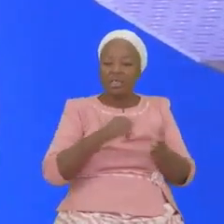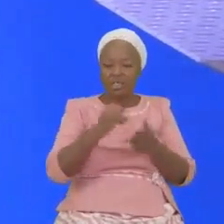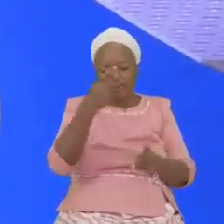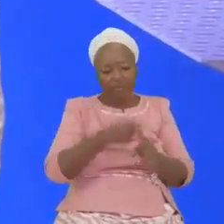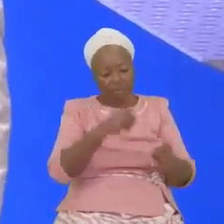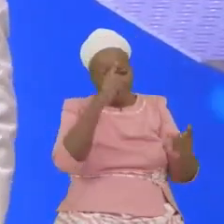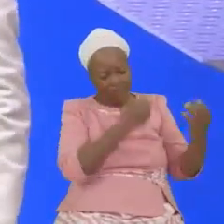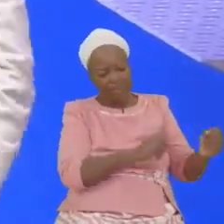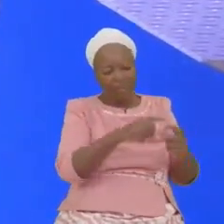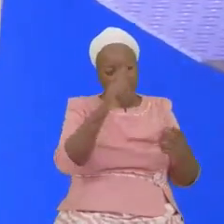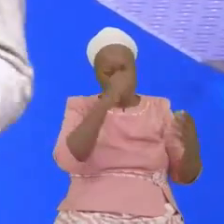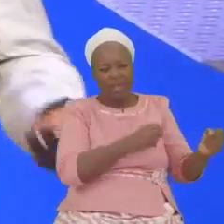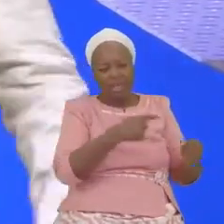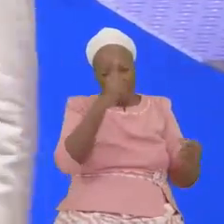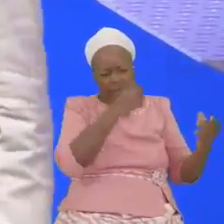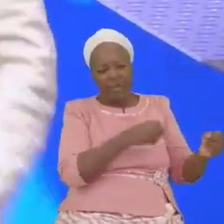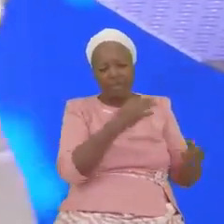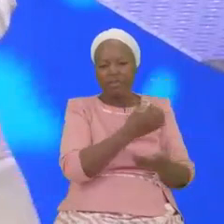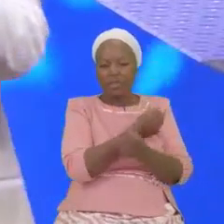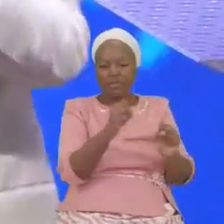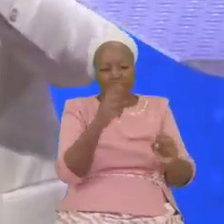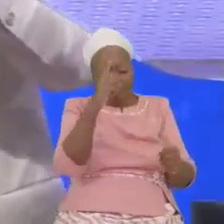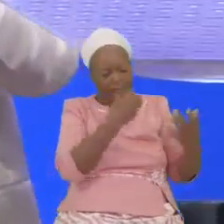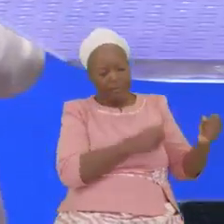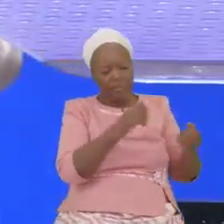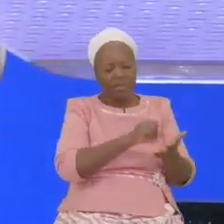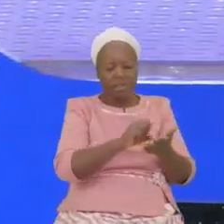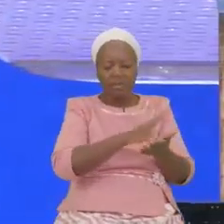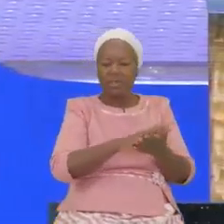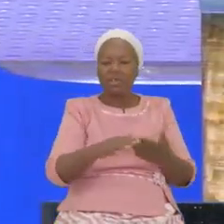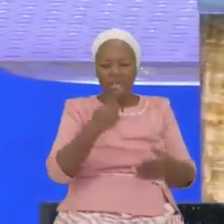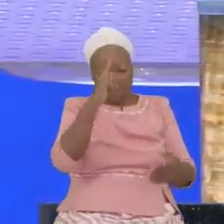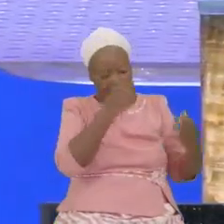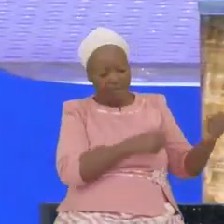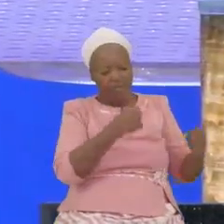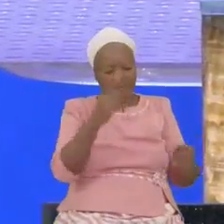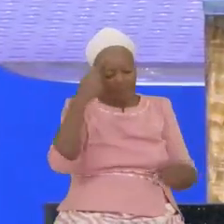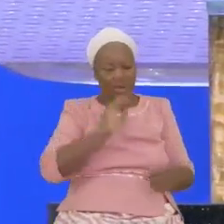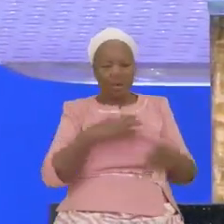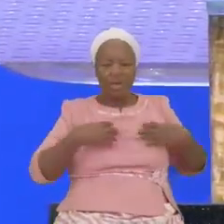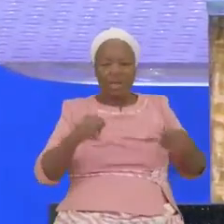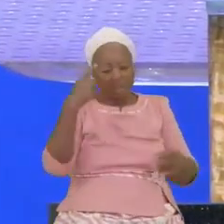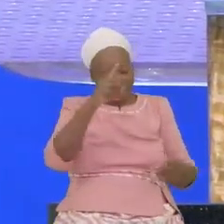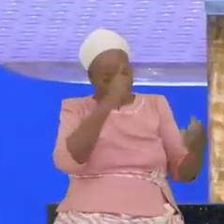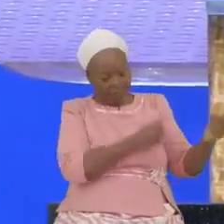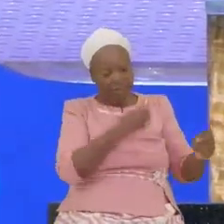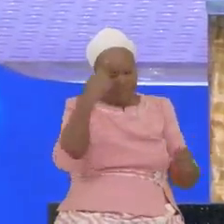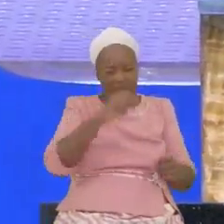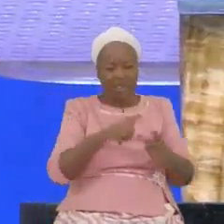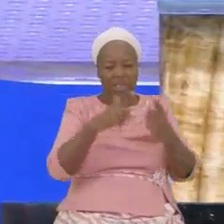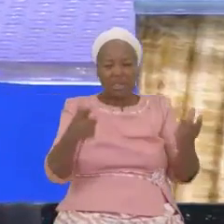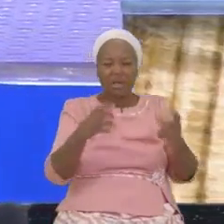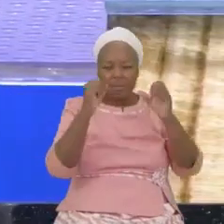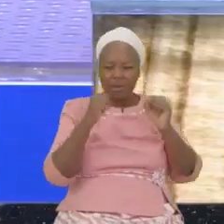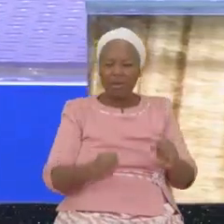for salvation, the faith for sanctification, the faith for our healing, the faith for the supernatural.